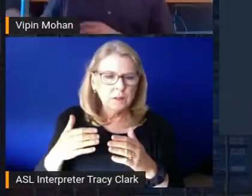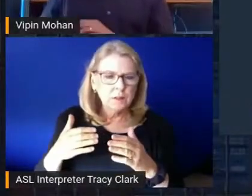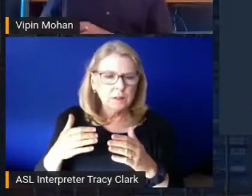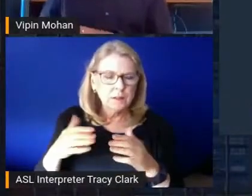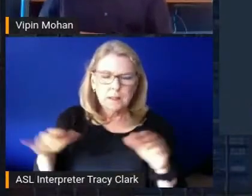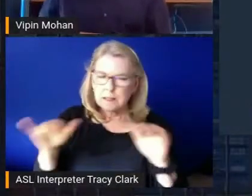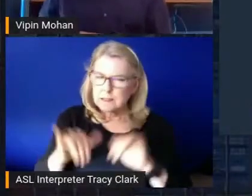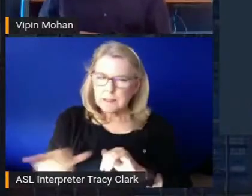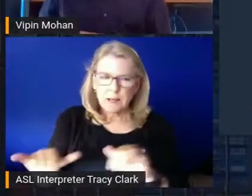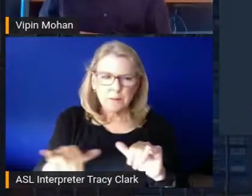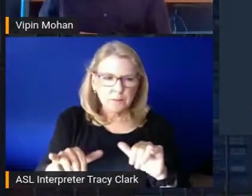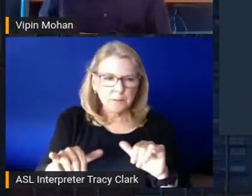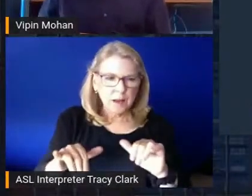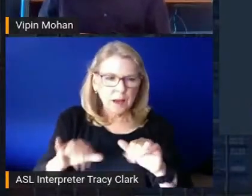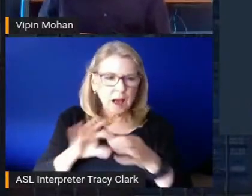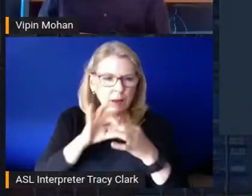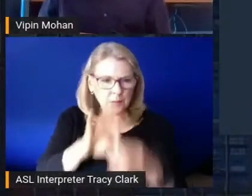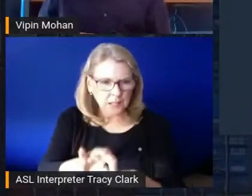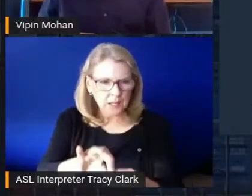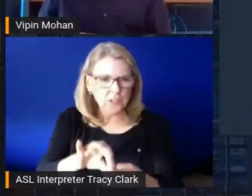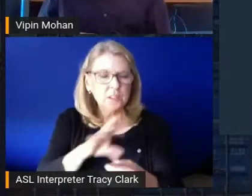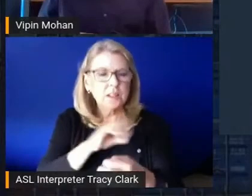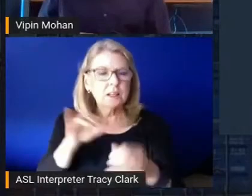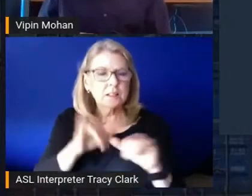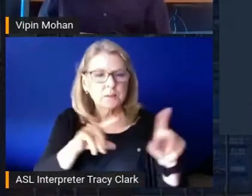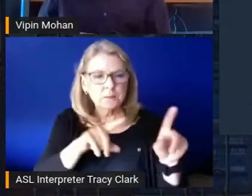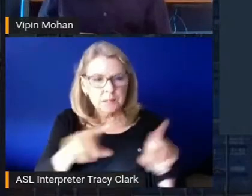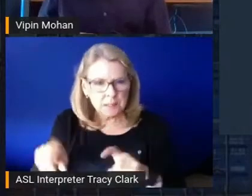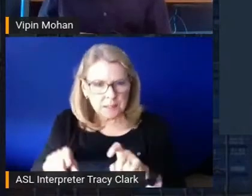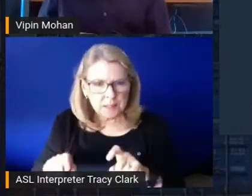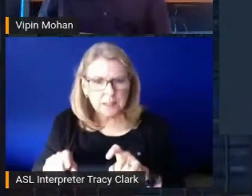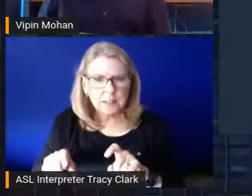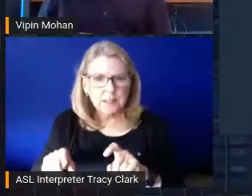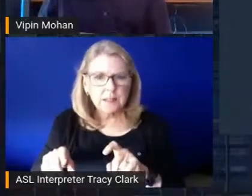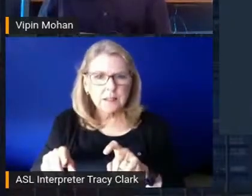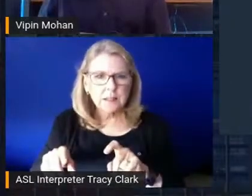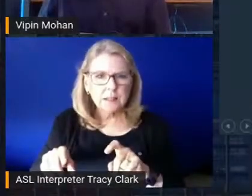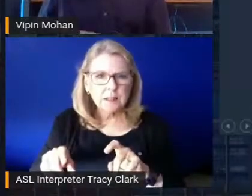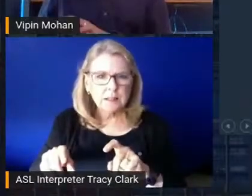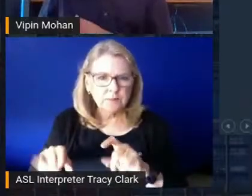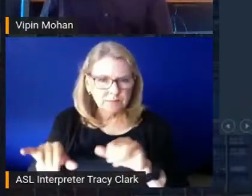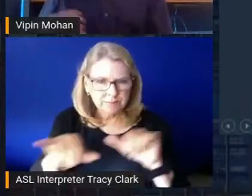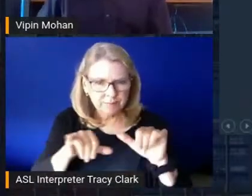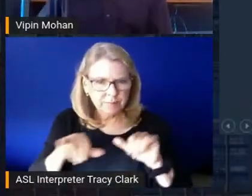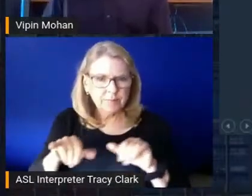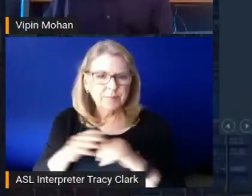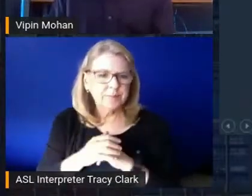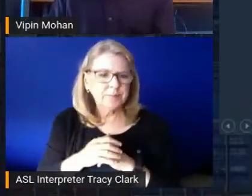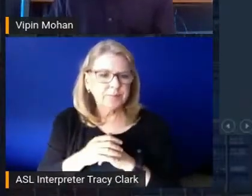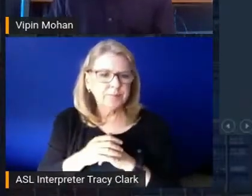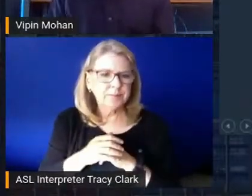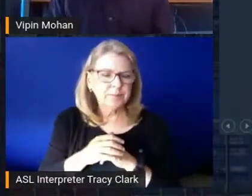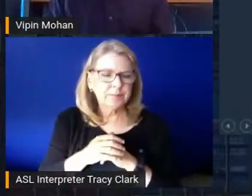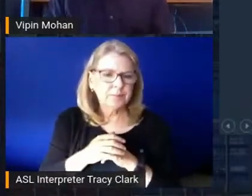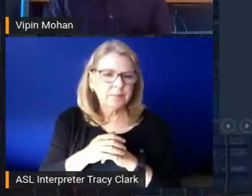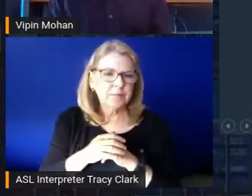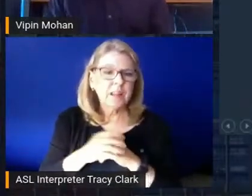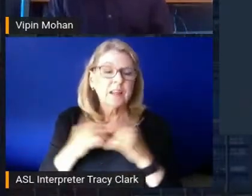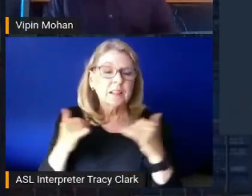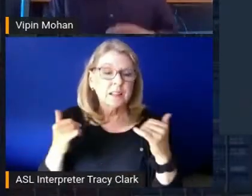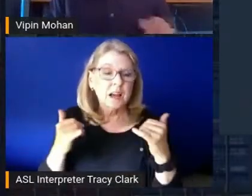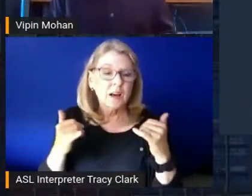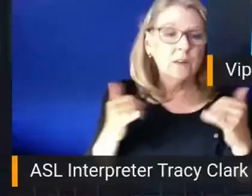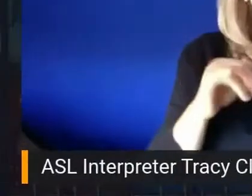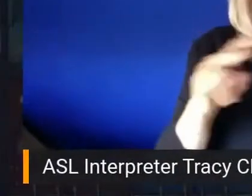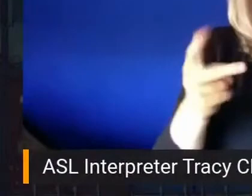certification, and building for getting these Kubernetes versions released. So I think now we get into the second piece of